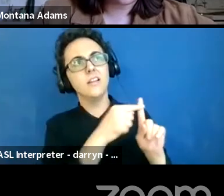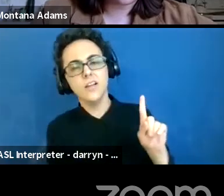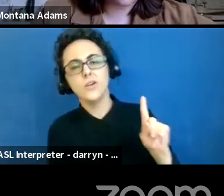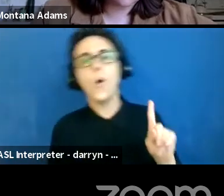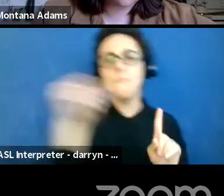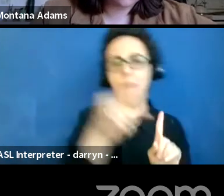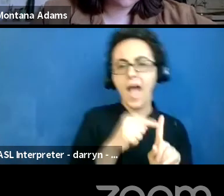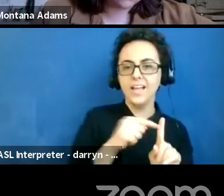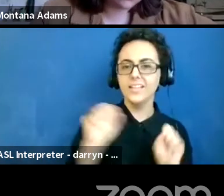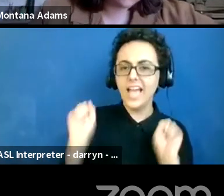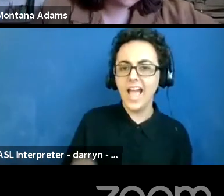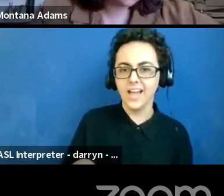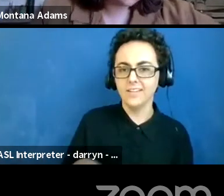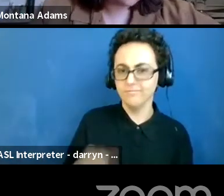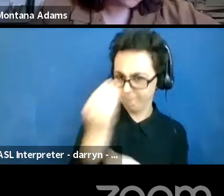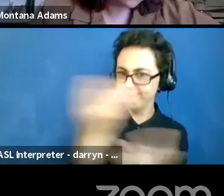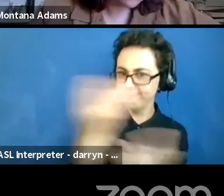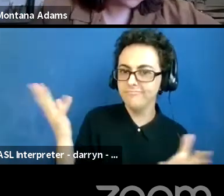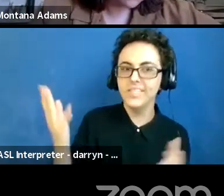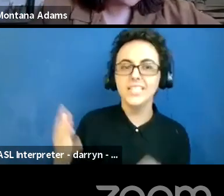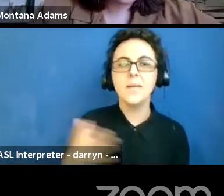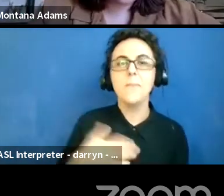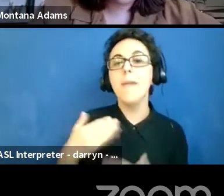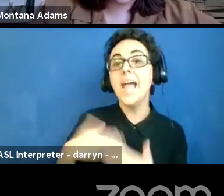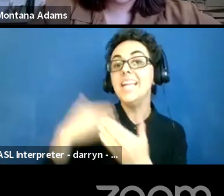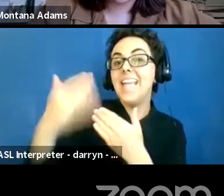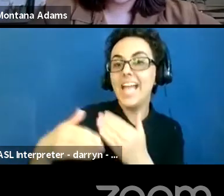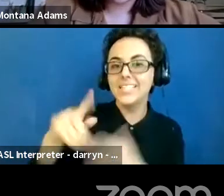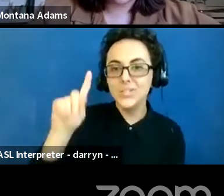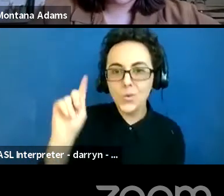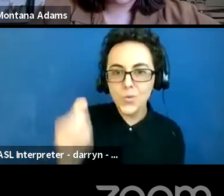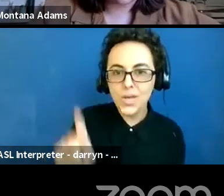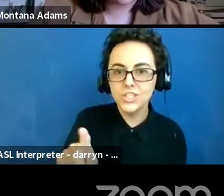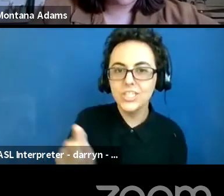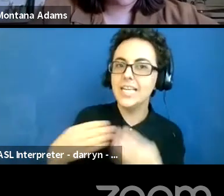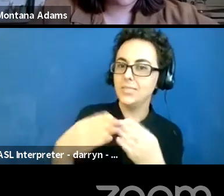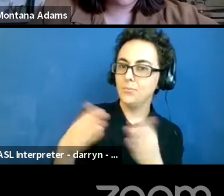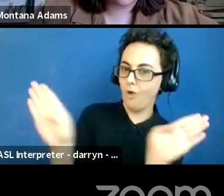broad and purposefully so, and that's, what is Native theater?